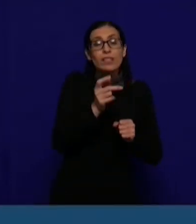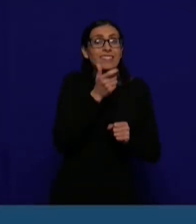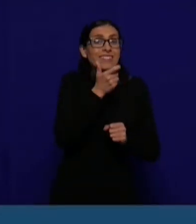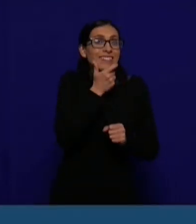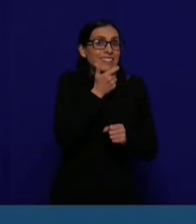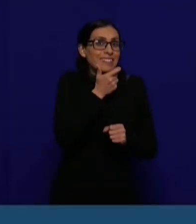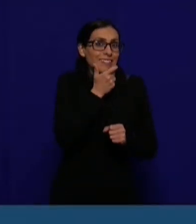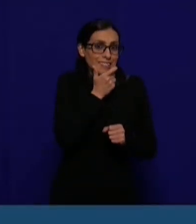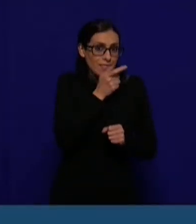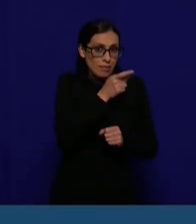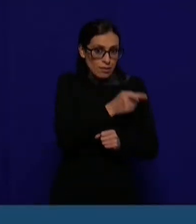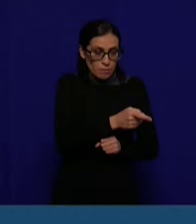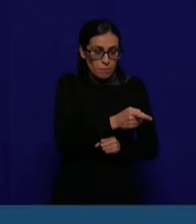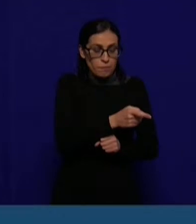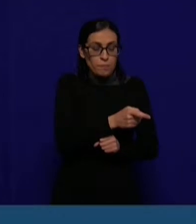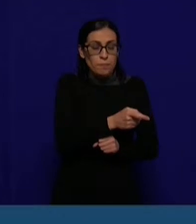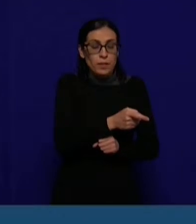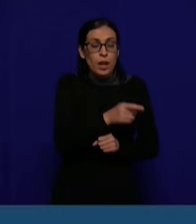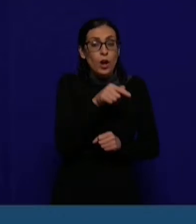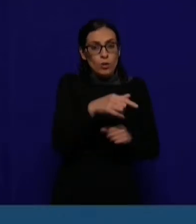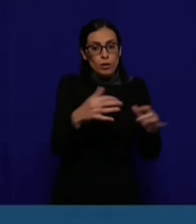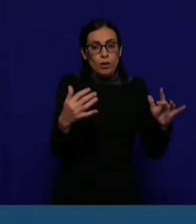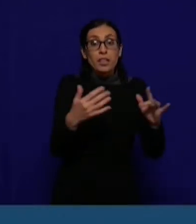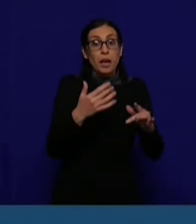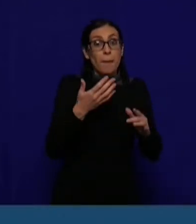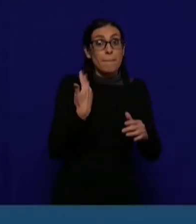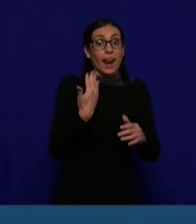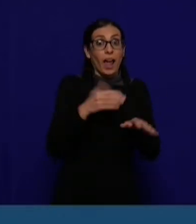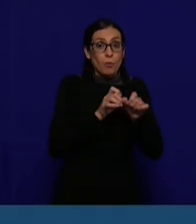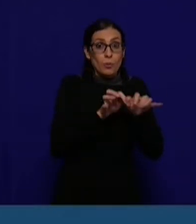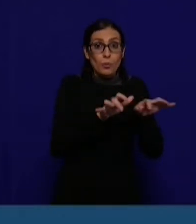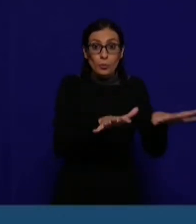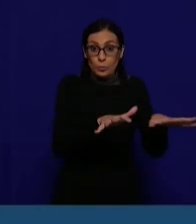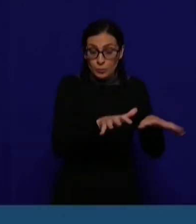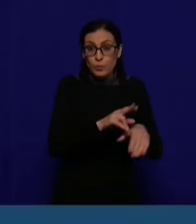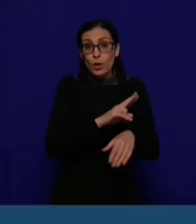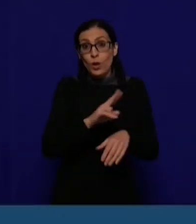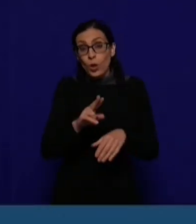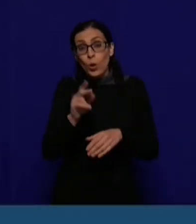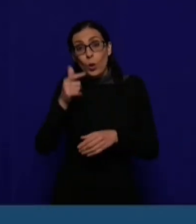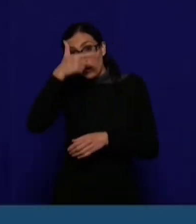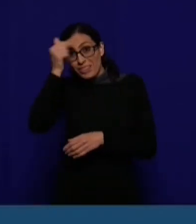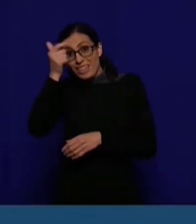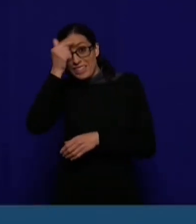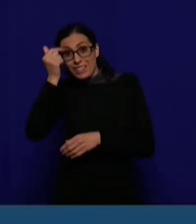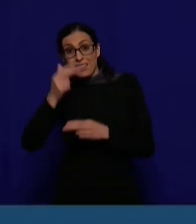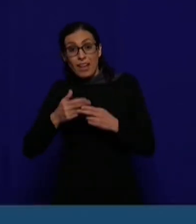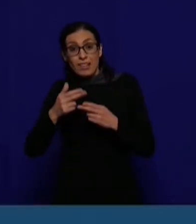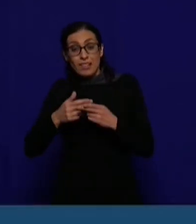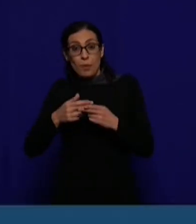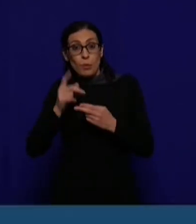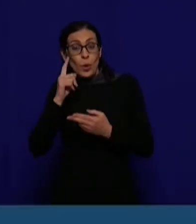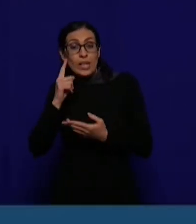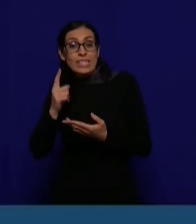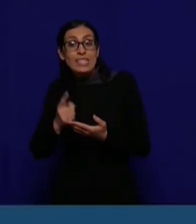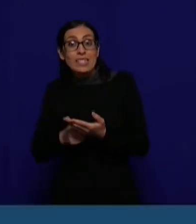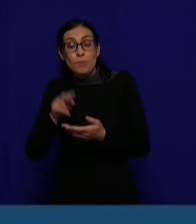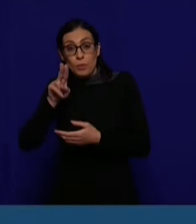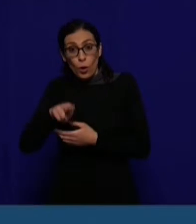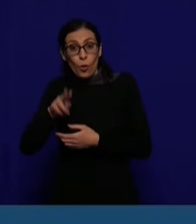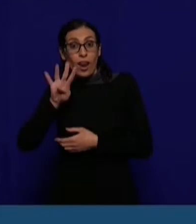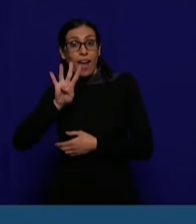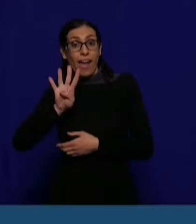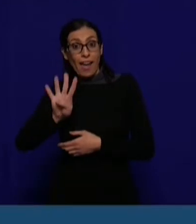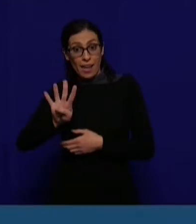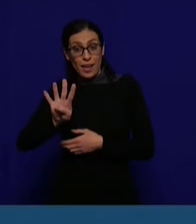li nafu li dan huwa trasmissibbli iktar u fost ukoll it-testijiet li qegħdin nagħmlu nafu li għandna 4 każijiet li